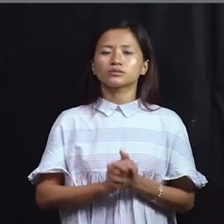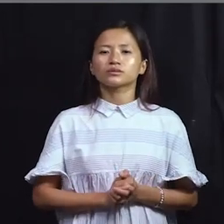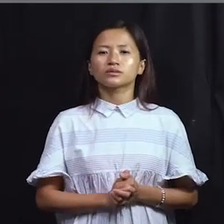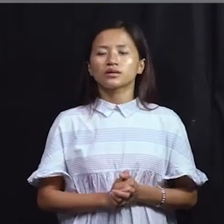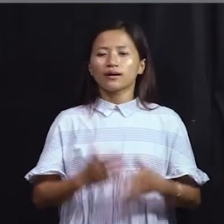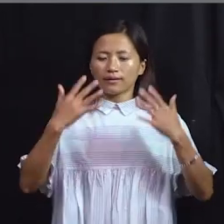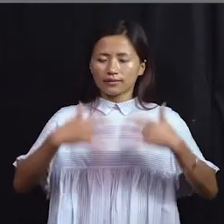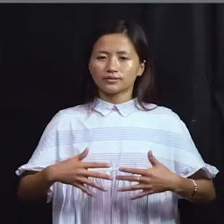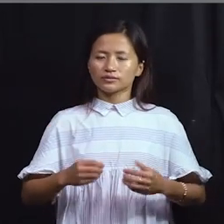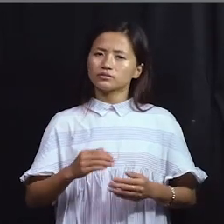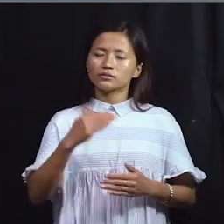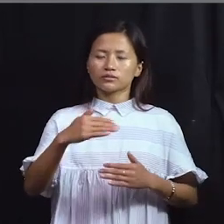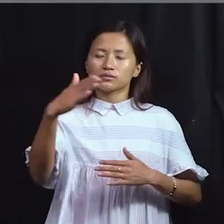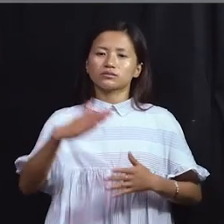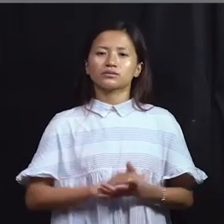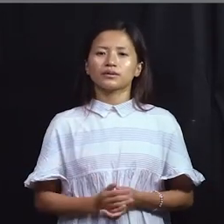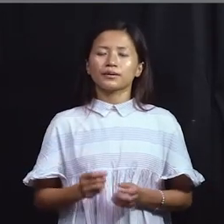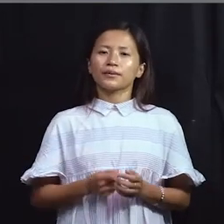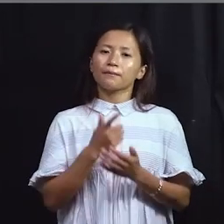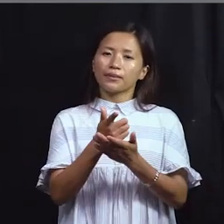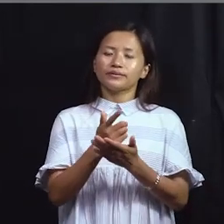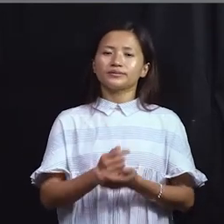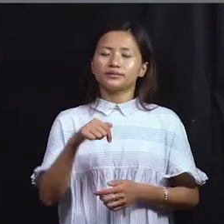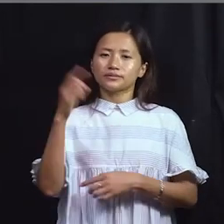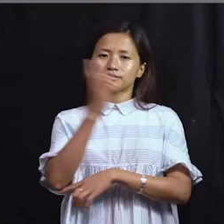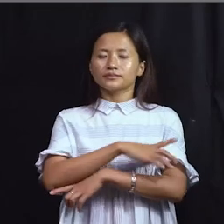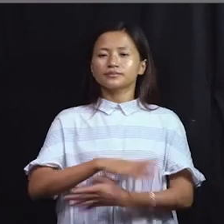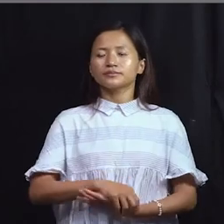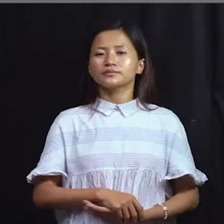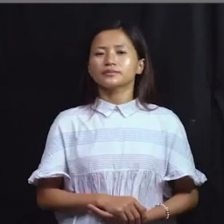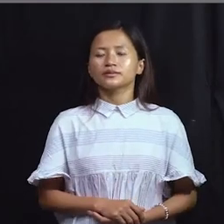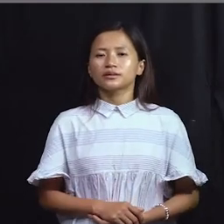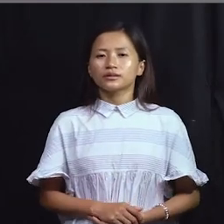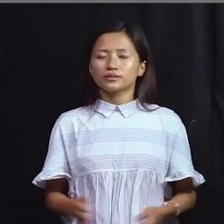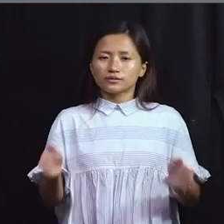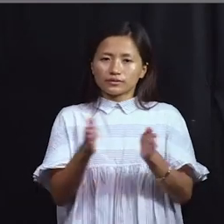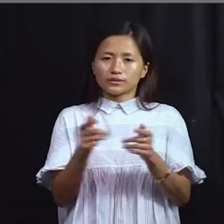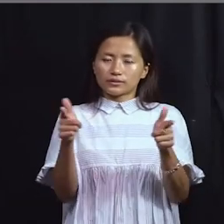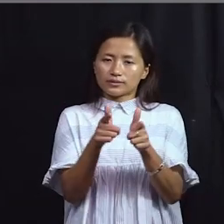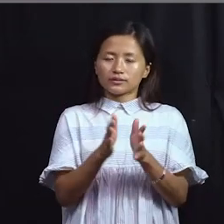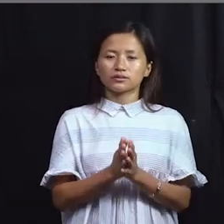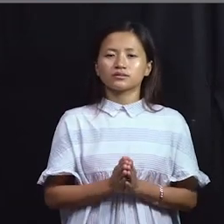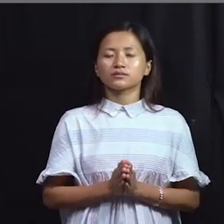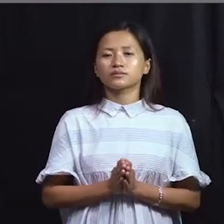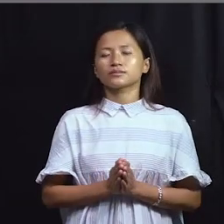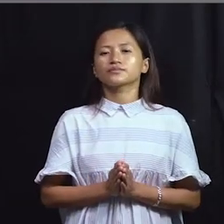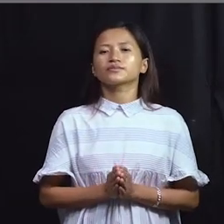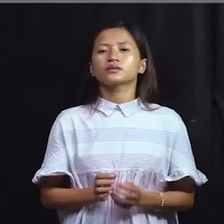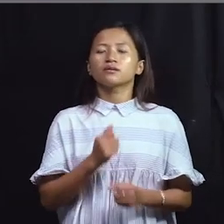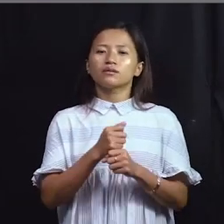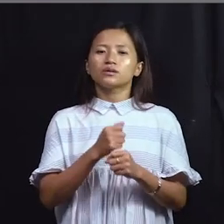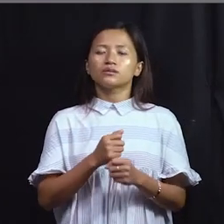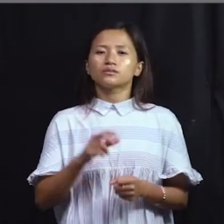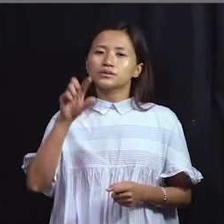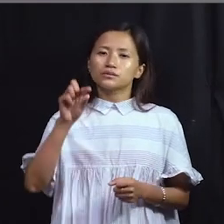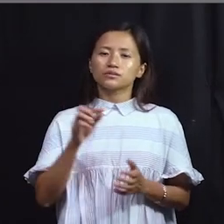health services, so and so forth. But back in the day, it was very less. And so what did the government do? The